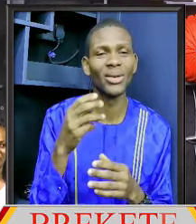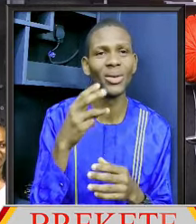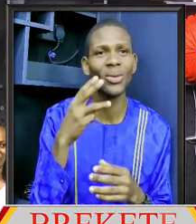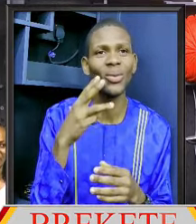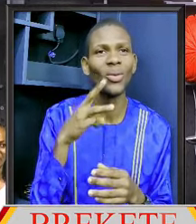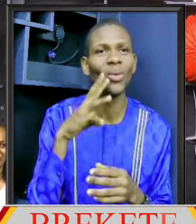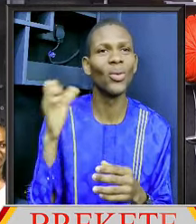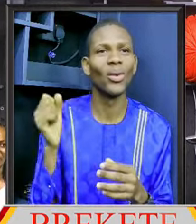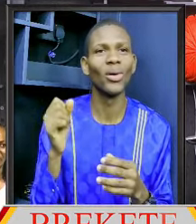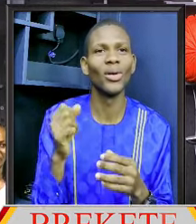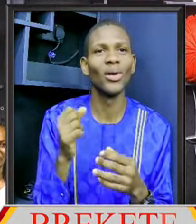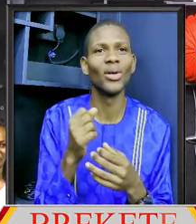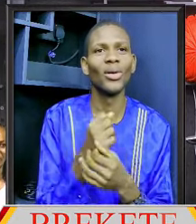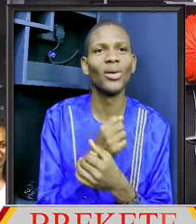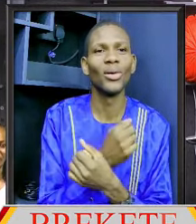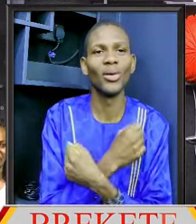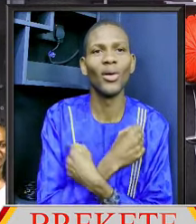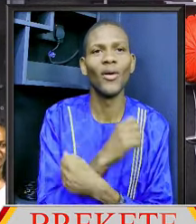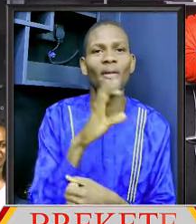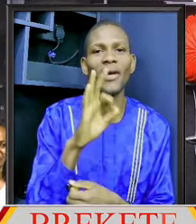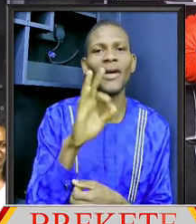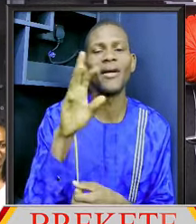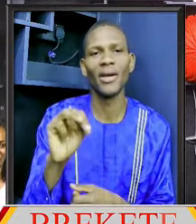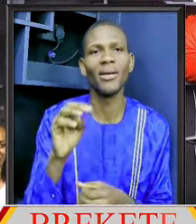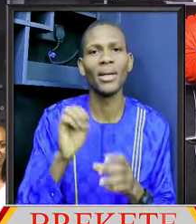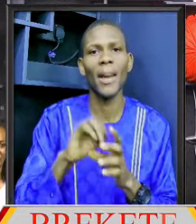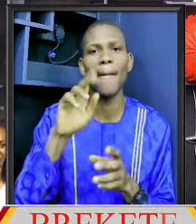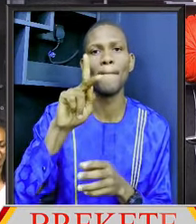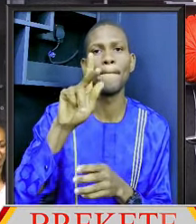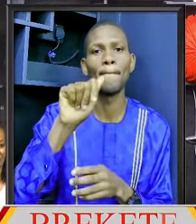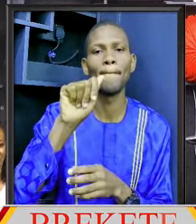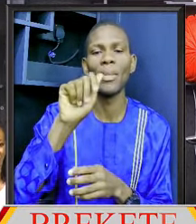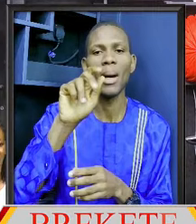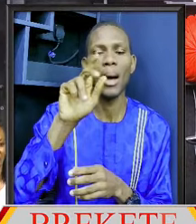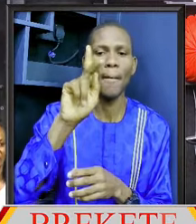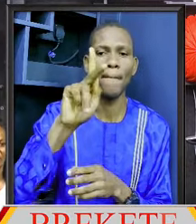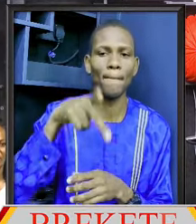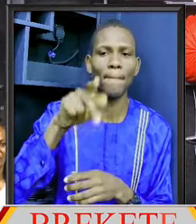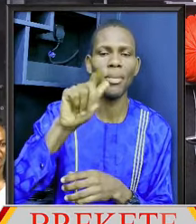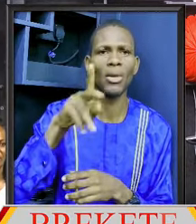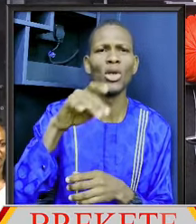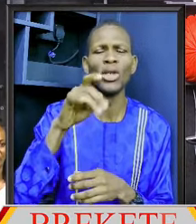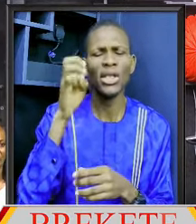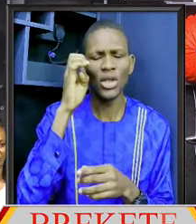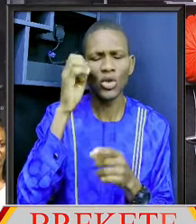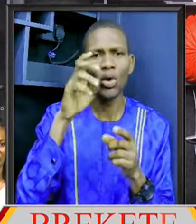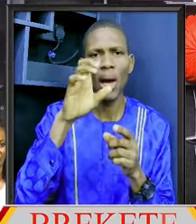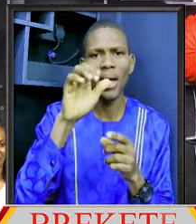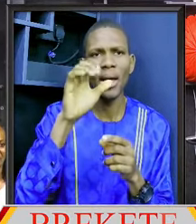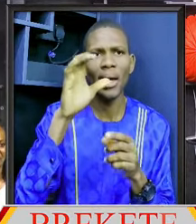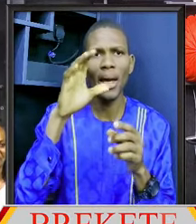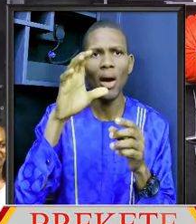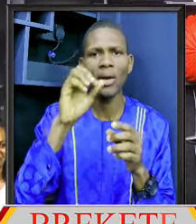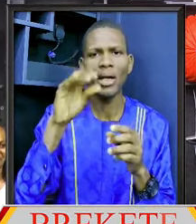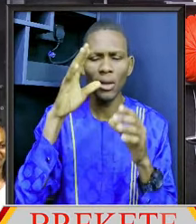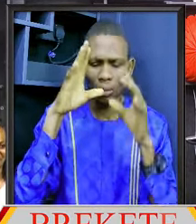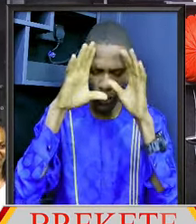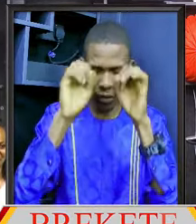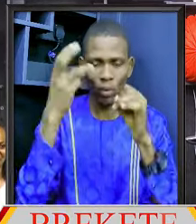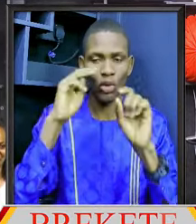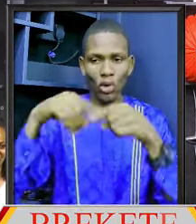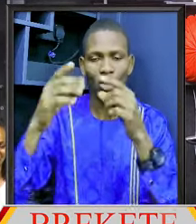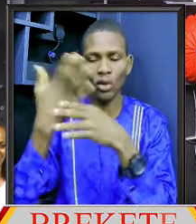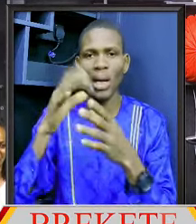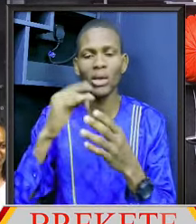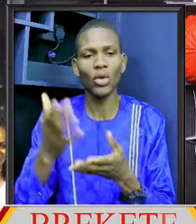was in Love FM. Yes, sir. There in Mpape. I think it was like you were going somewhere. Just handed over the microphone. As